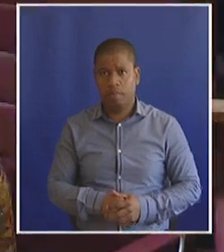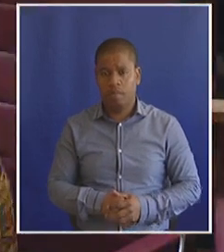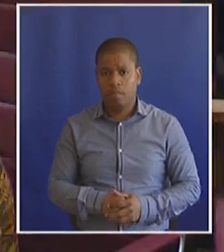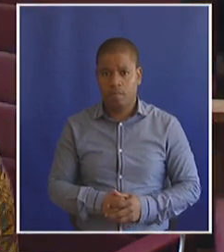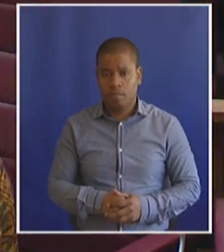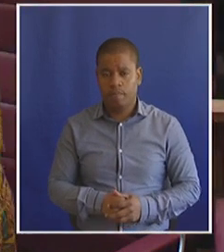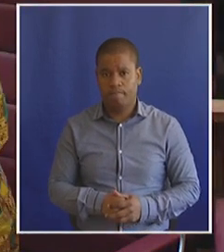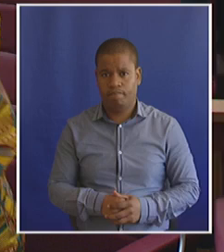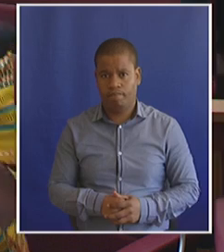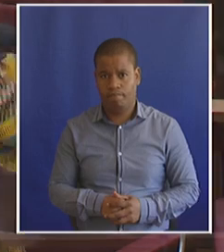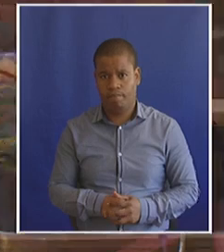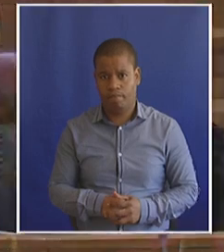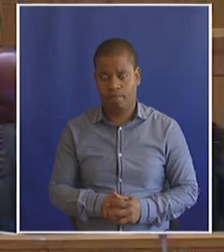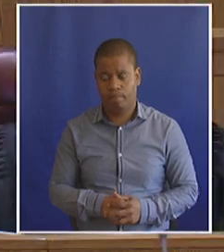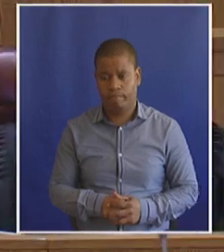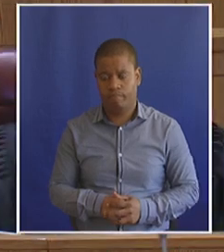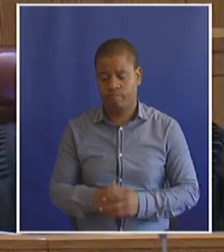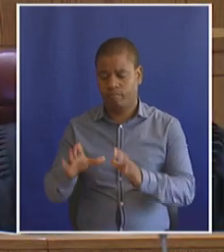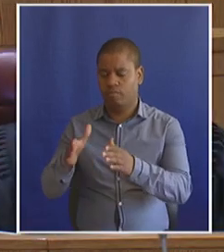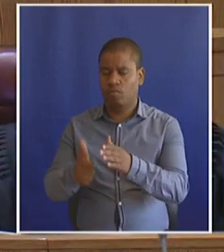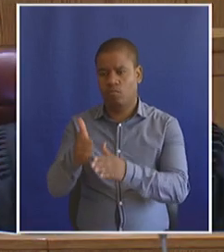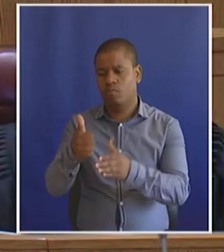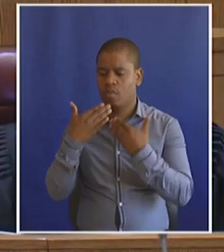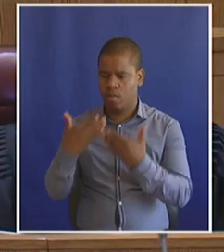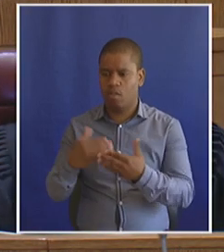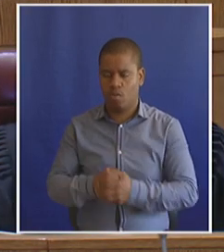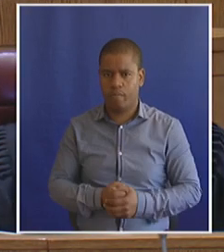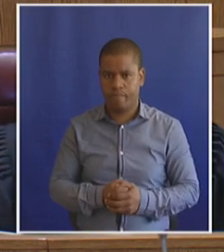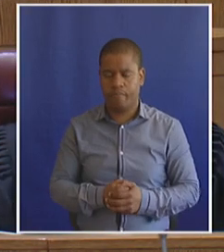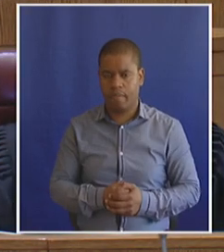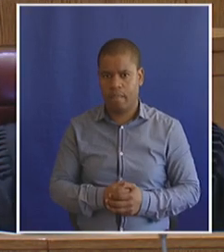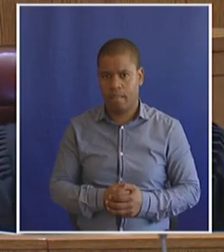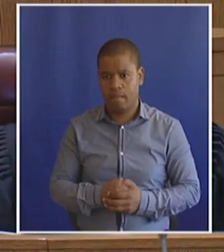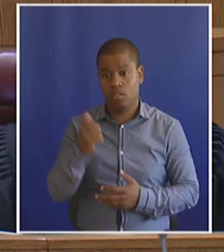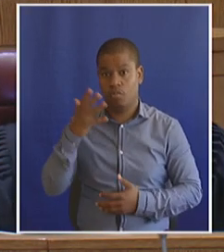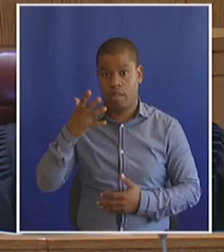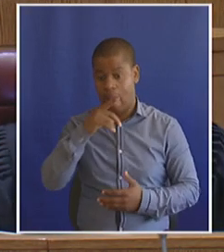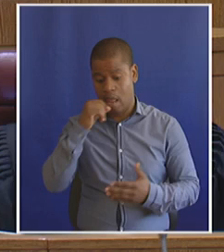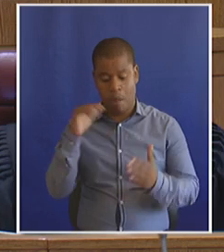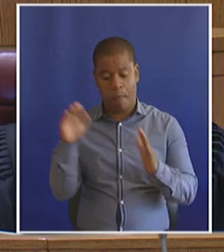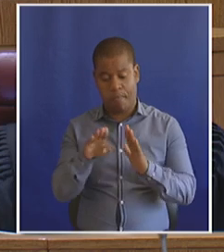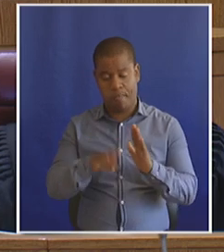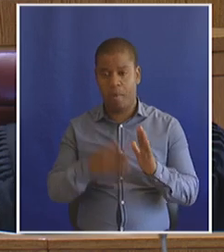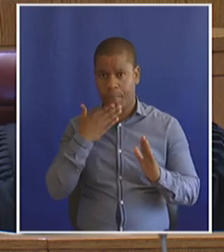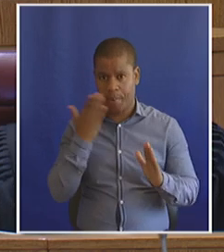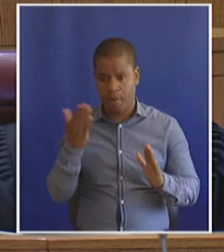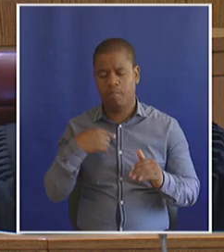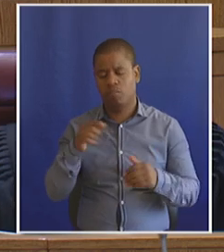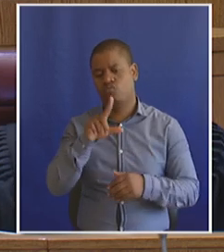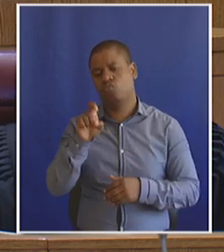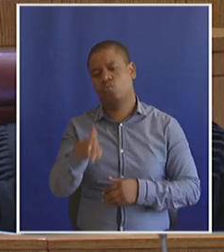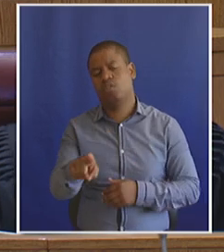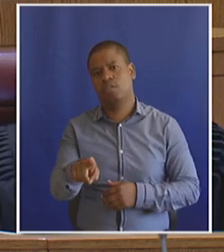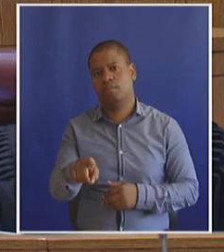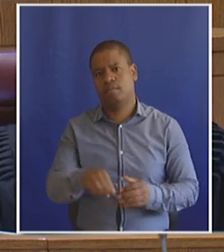Thank you very much, Honorable Chief Whip. As there is no speakers list, I shall now put on the question. The question is that the motion